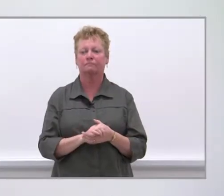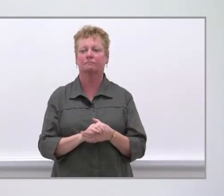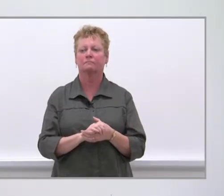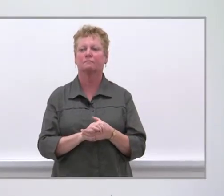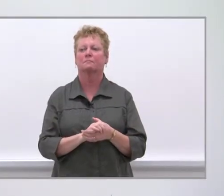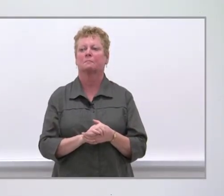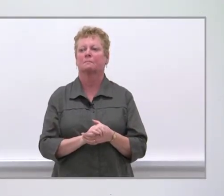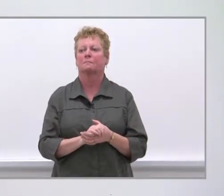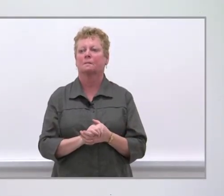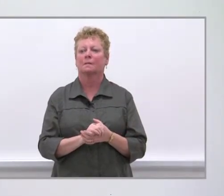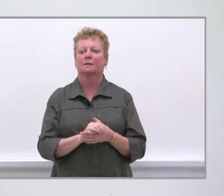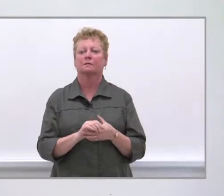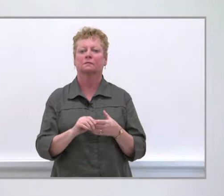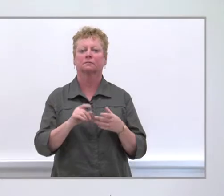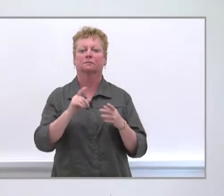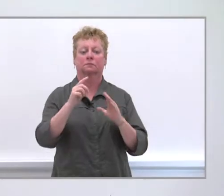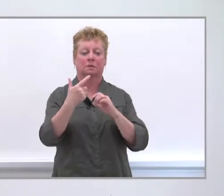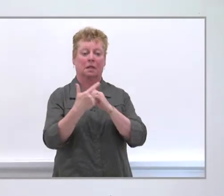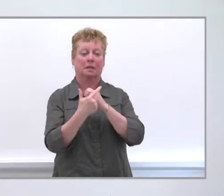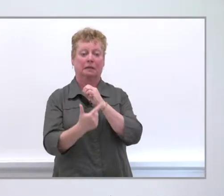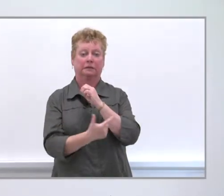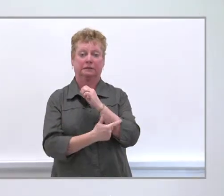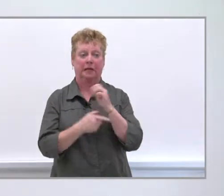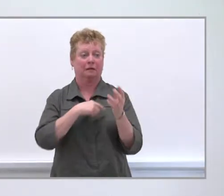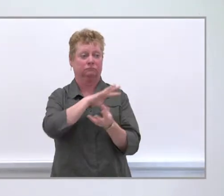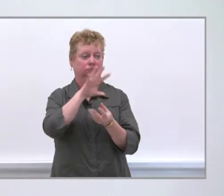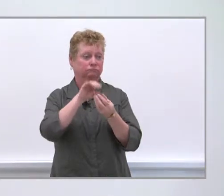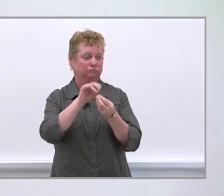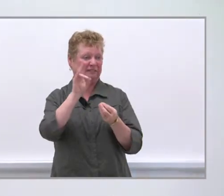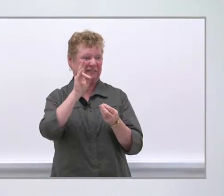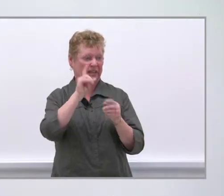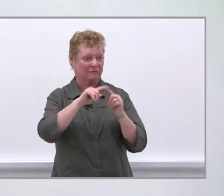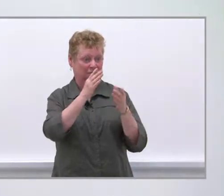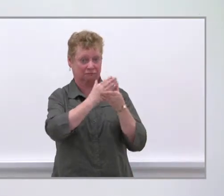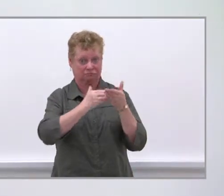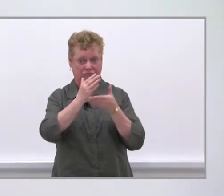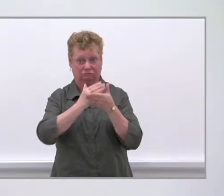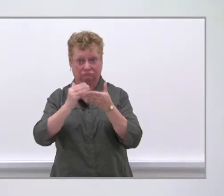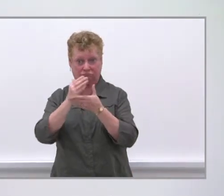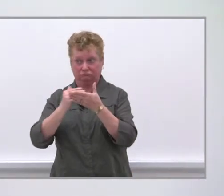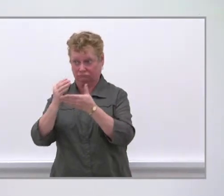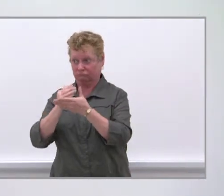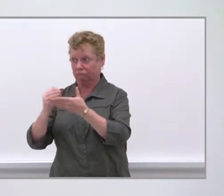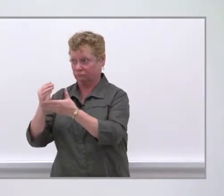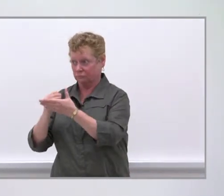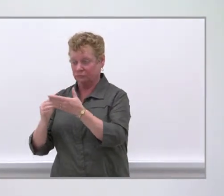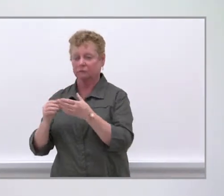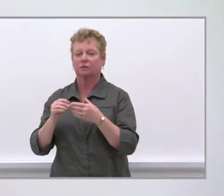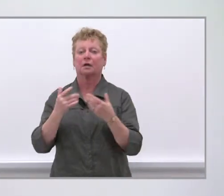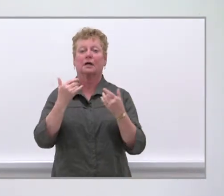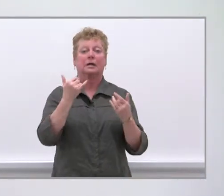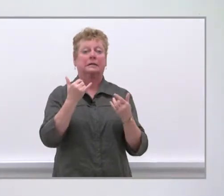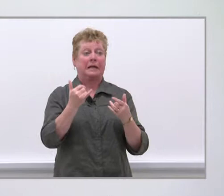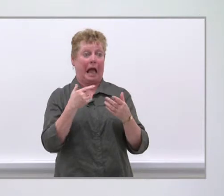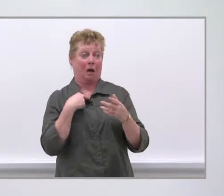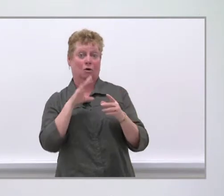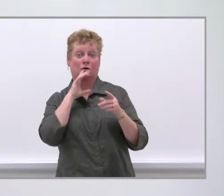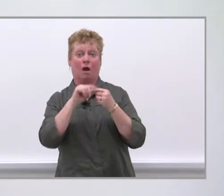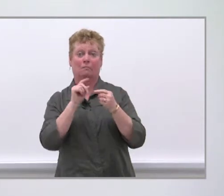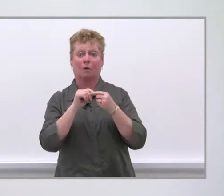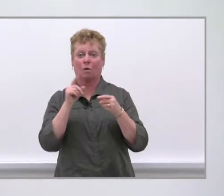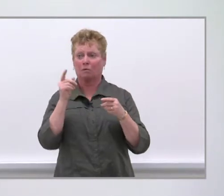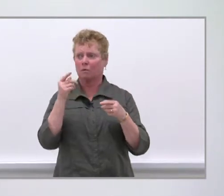The 7th section in the legislation is related to monitoring and